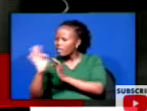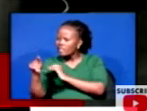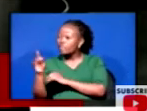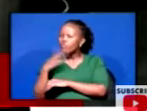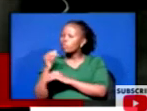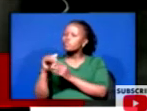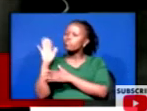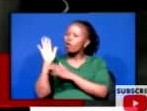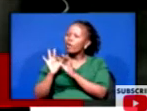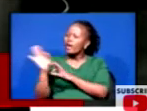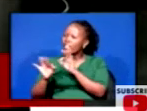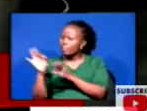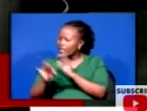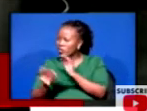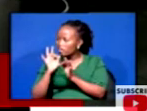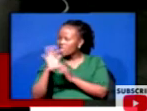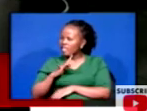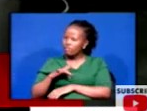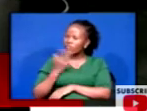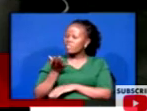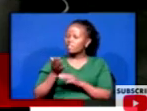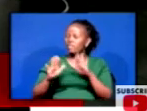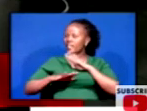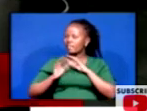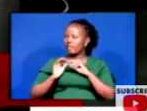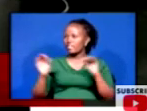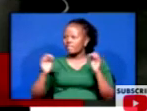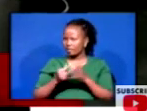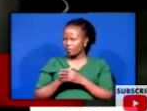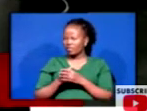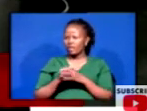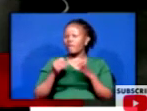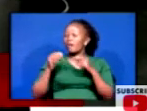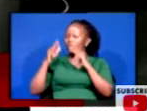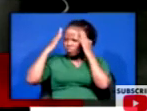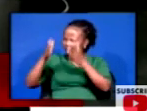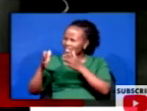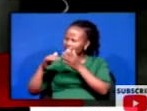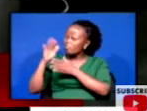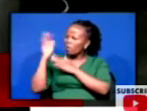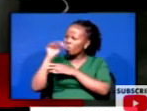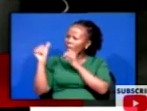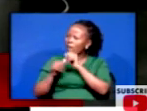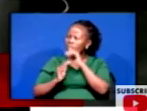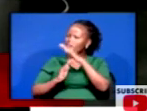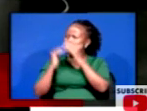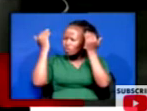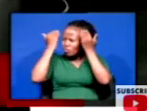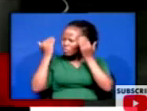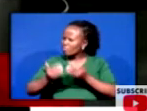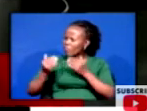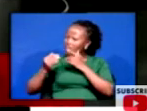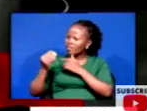event that we feel injured in the process. So placing so much reliance on the Supreme Court to sort out this mess was expecting a little